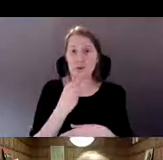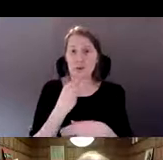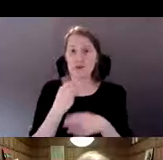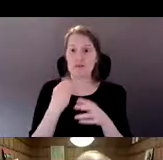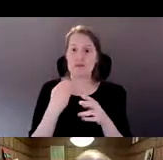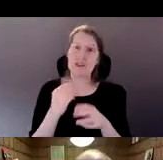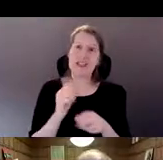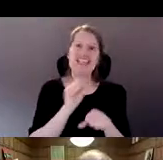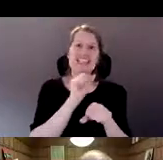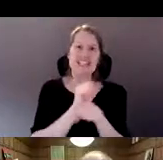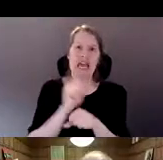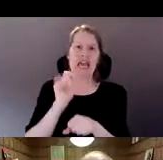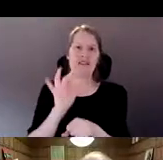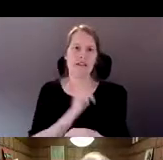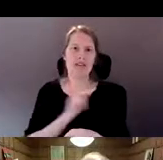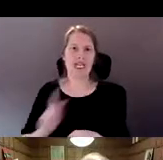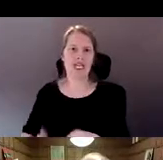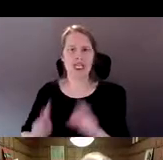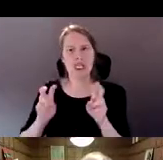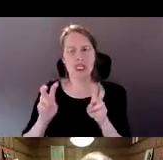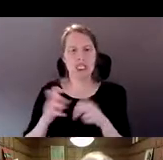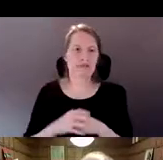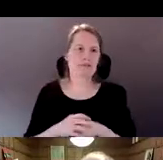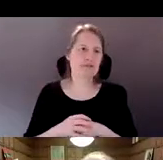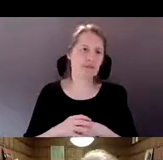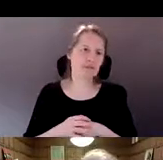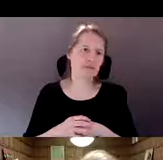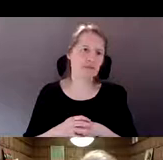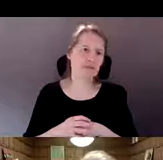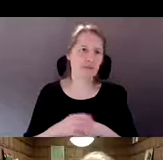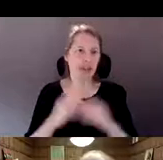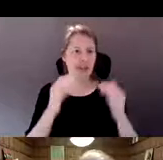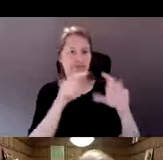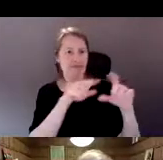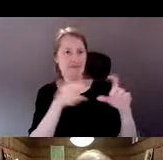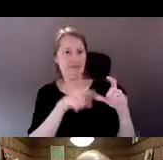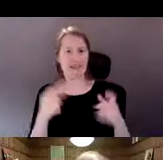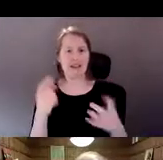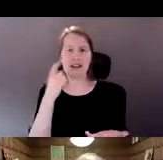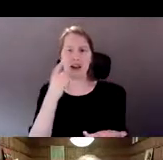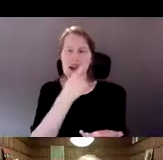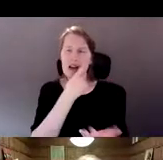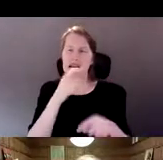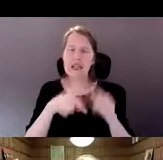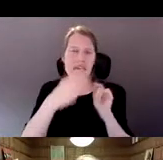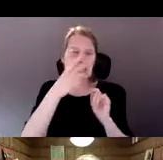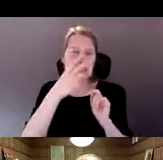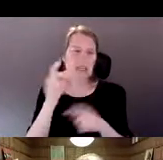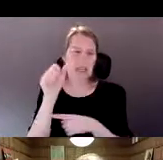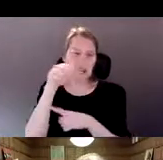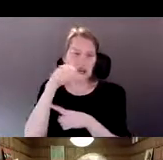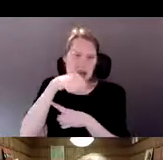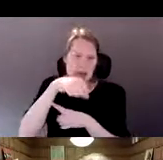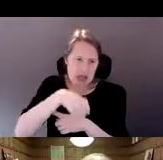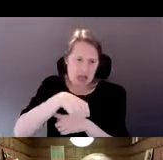slave of the king. Or may their eyes grow so dim they cannot see and their backs be bent forever. And I give you